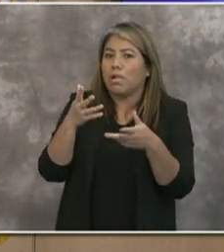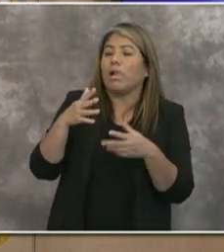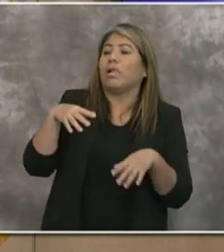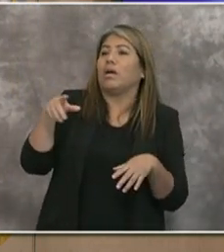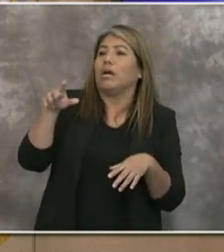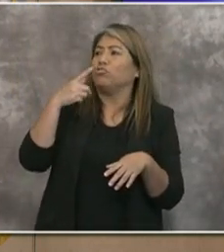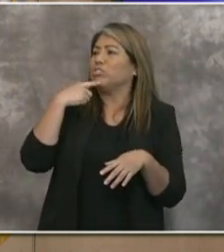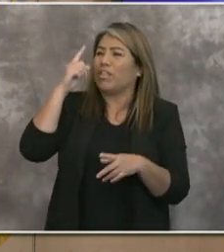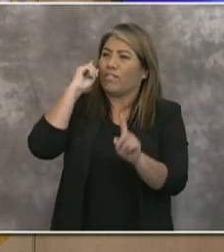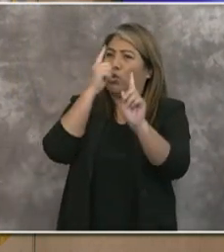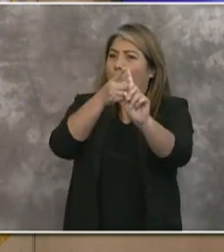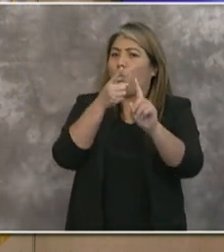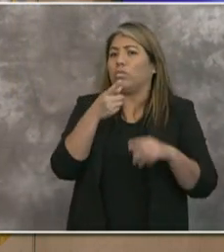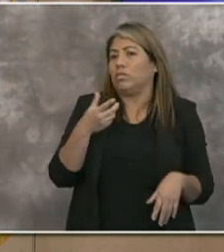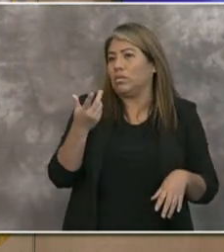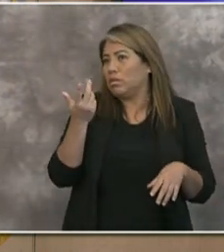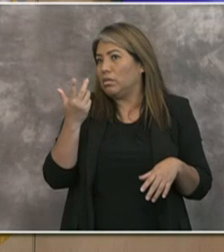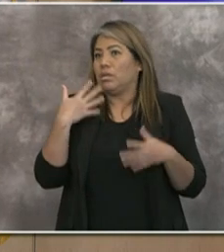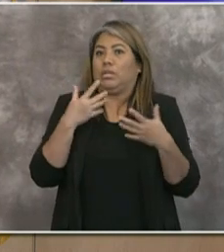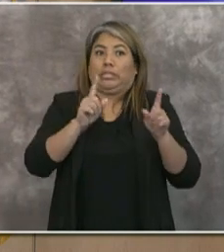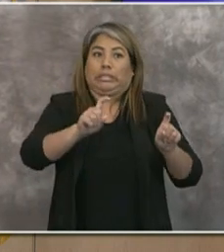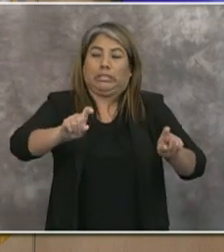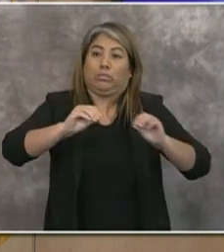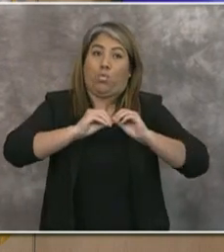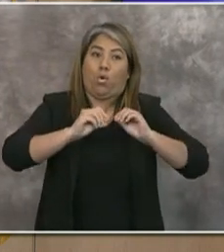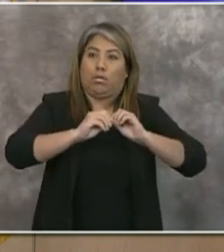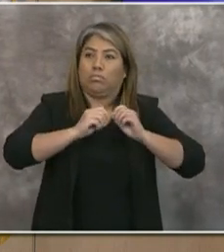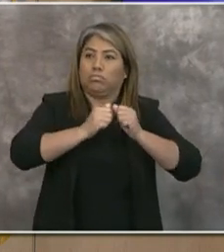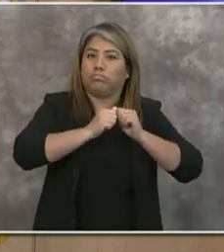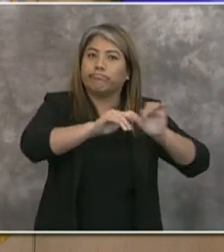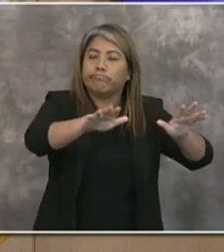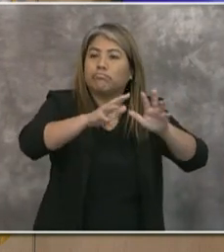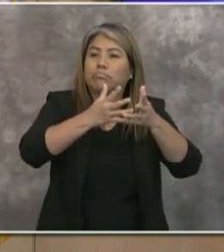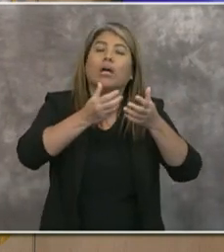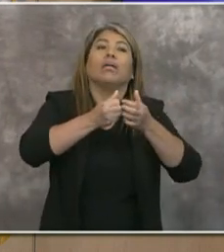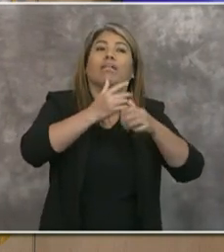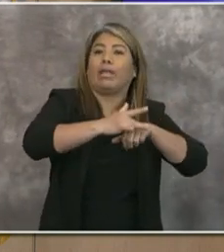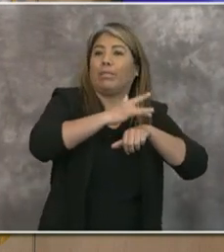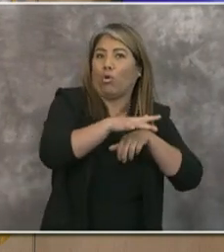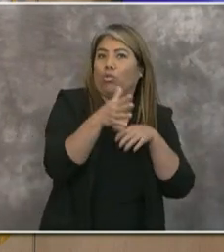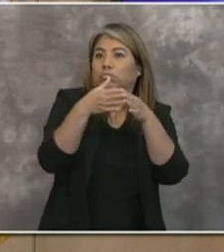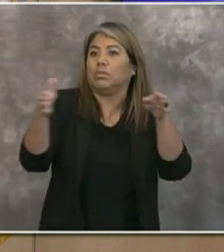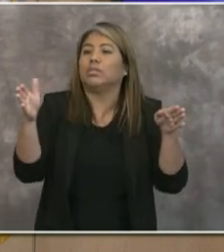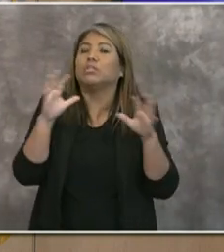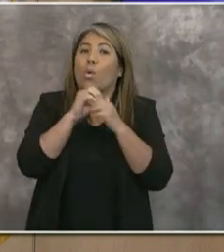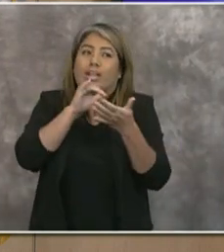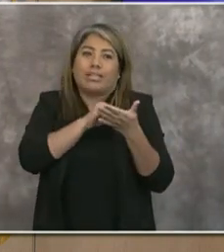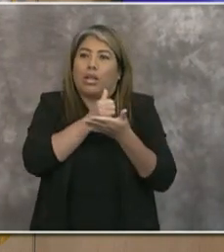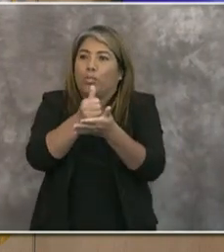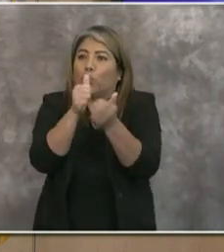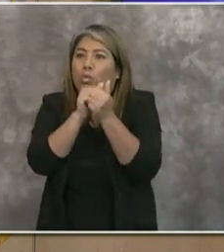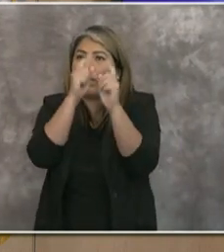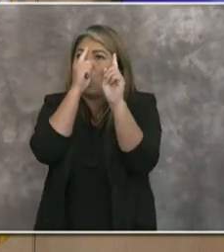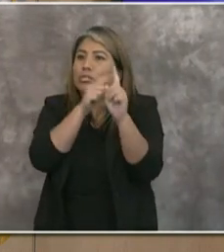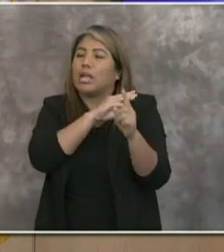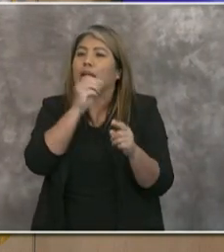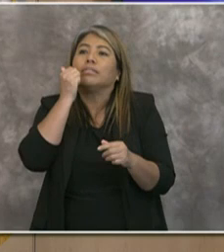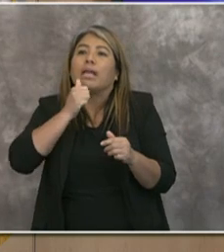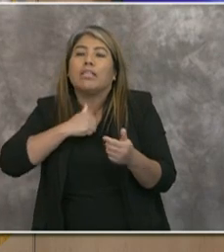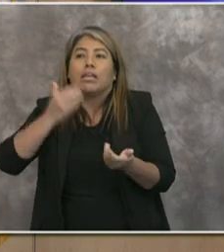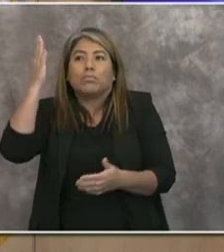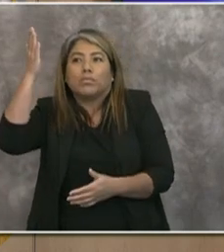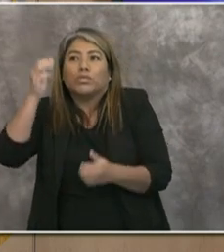tests a day, but also making testing widely available in general. How do these sites help you with these goals? And in your daily briefings with the state, is there talk